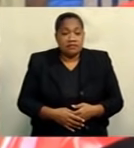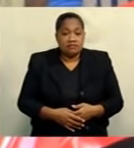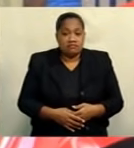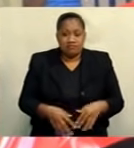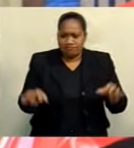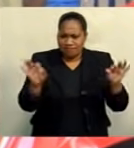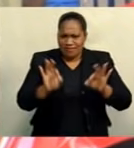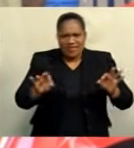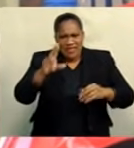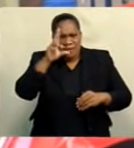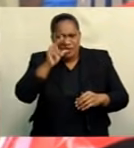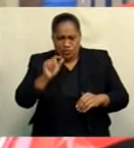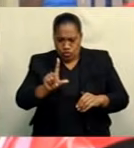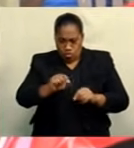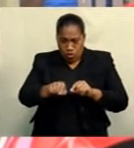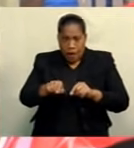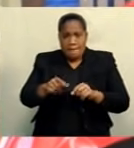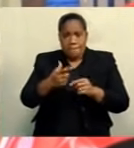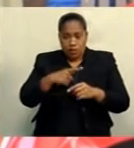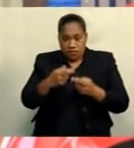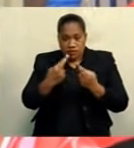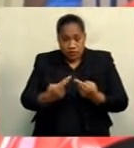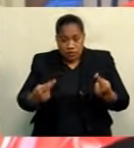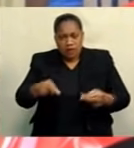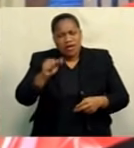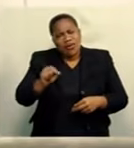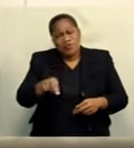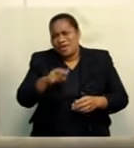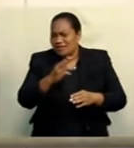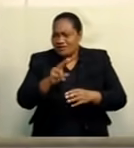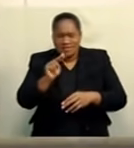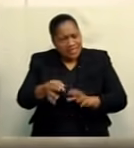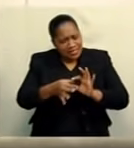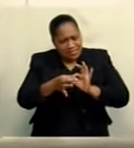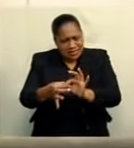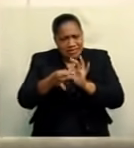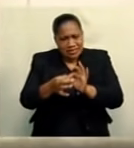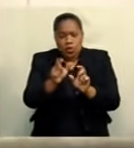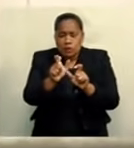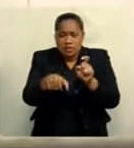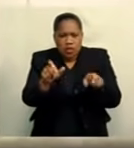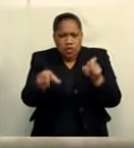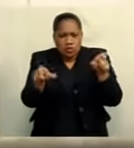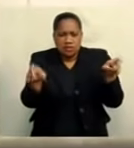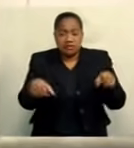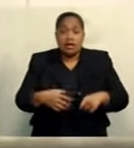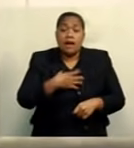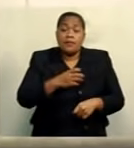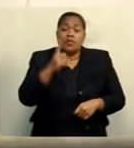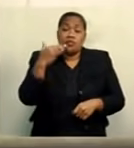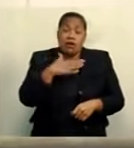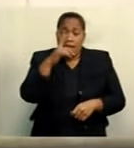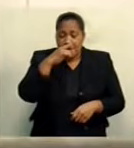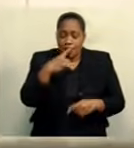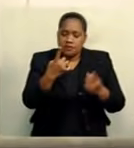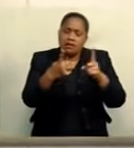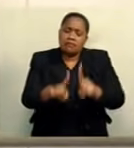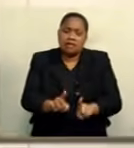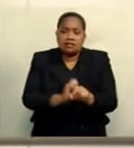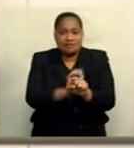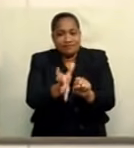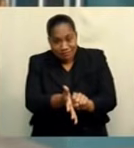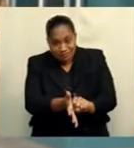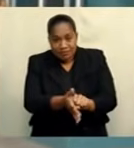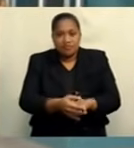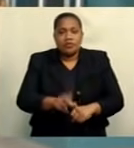ability to do that because of resources, we need to work with stakeholders. More than 400 people have lost their lives to COVID-19, and this